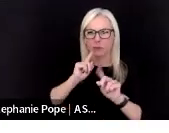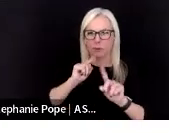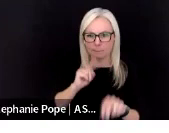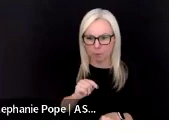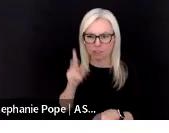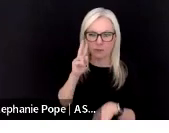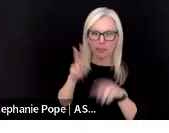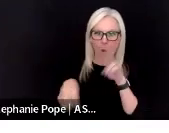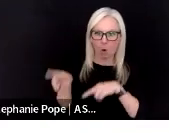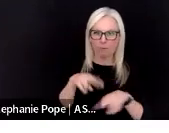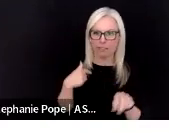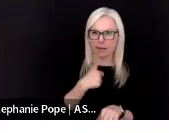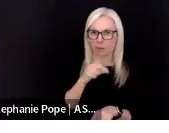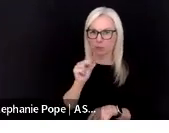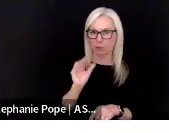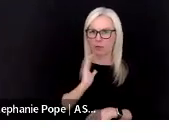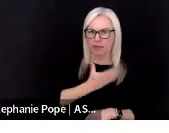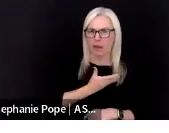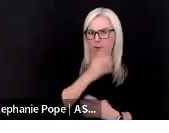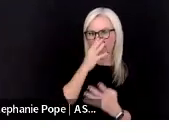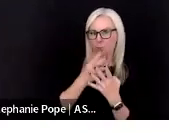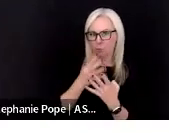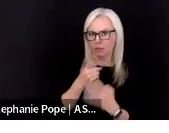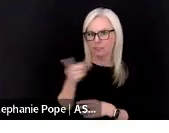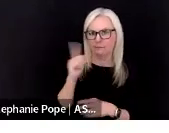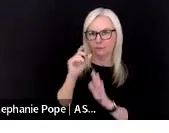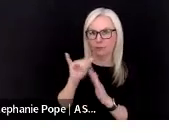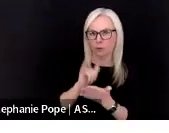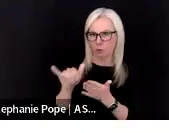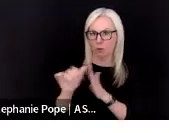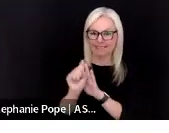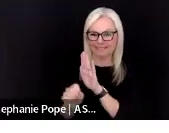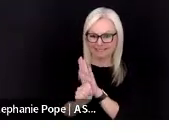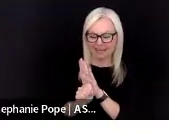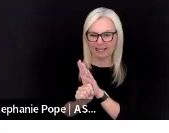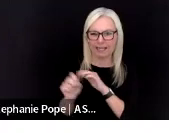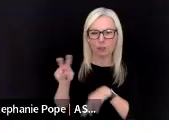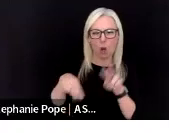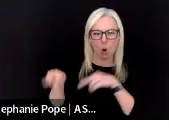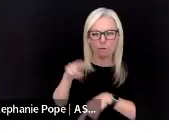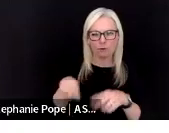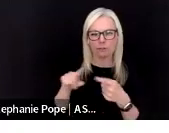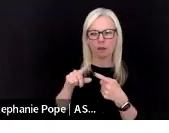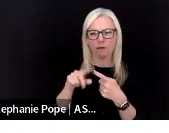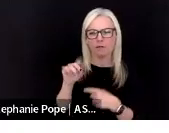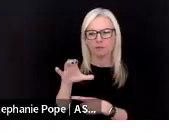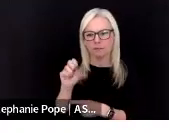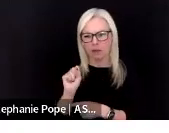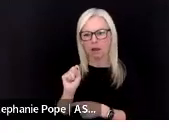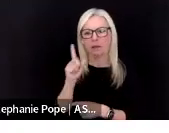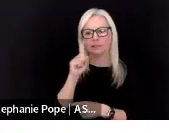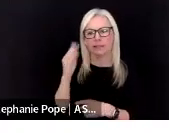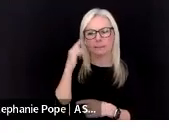do in these prison systems in New York State. And so it's an oversight over DOCS and the Office of Mental Health and the care that's provided